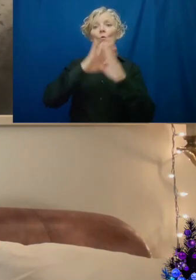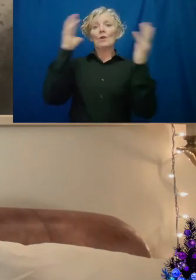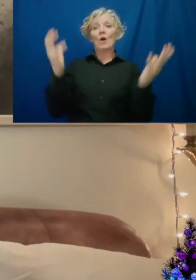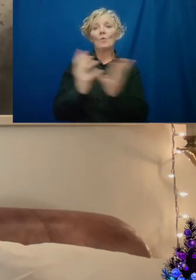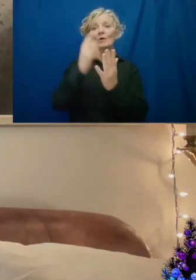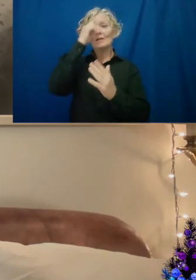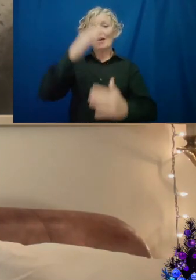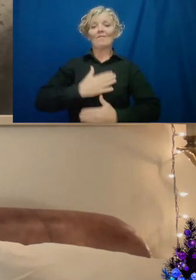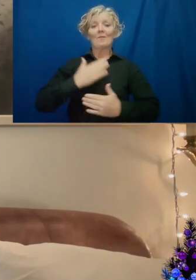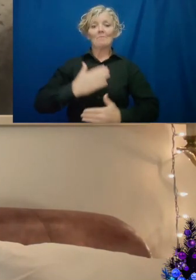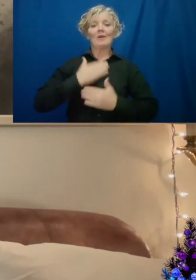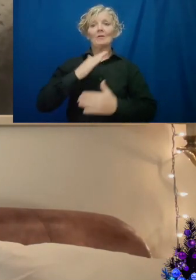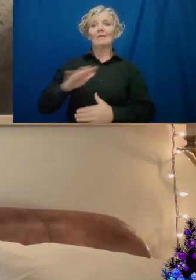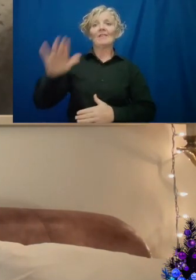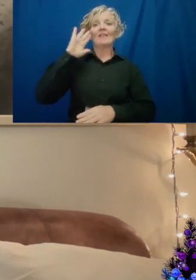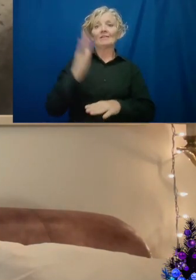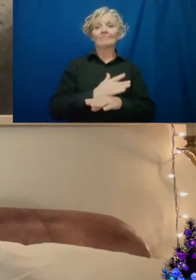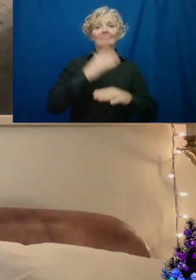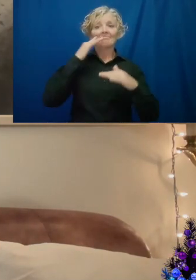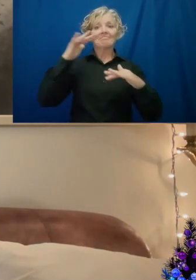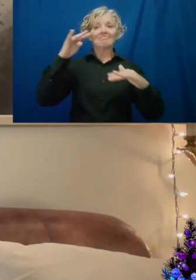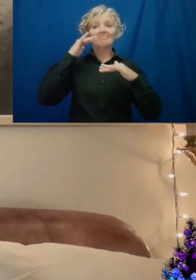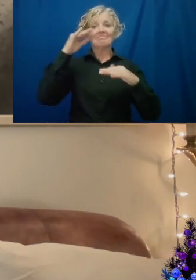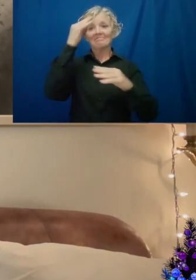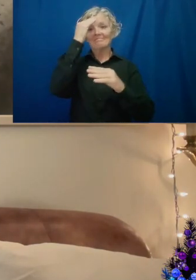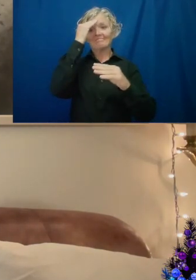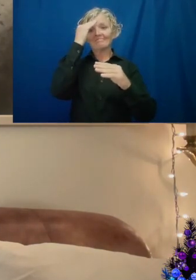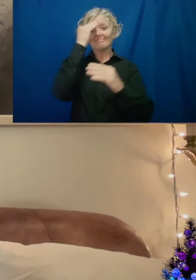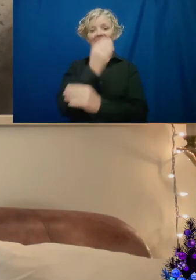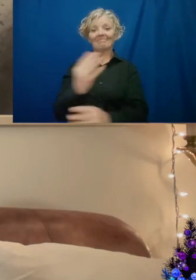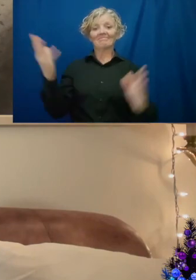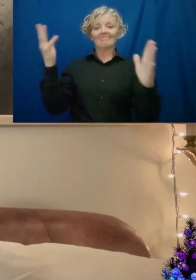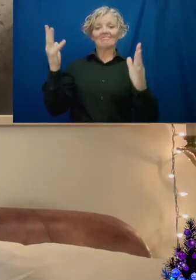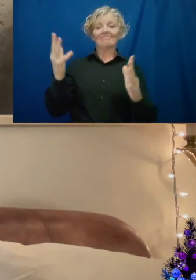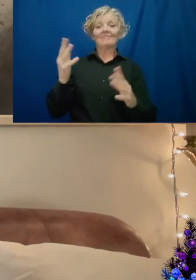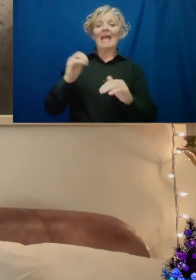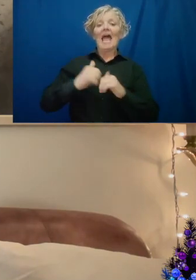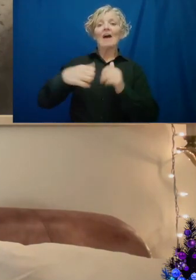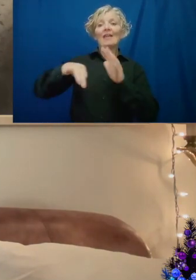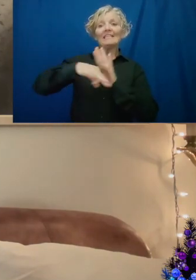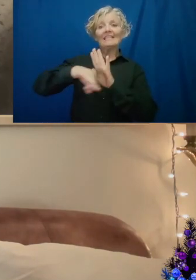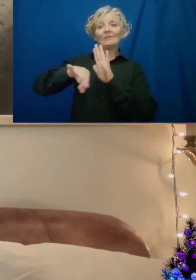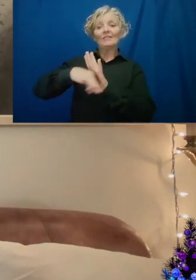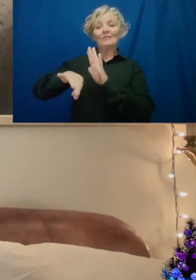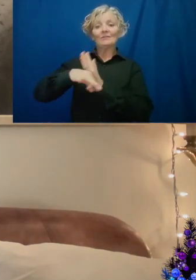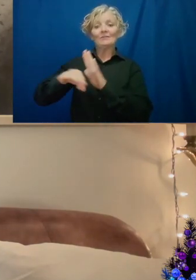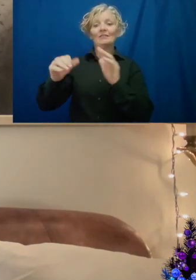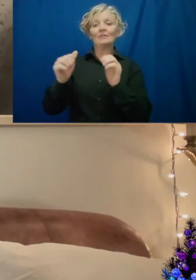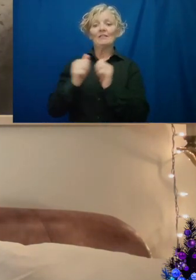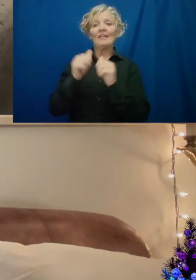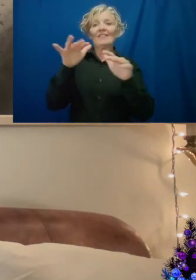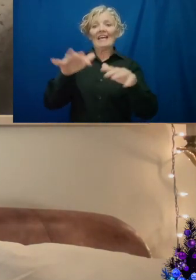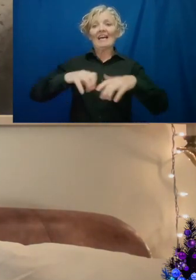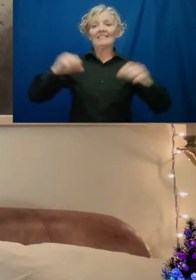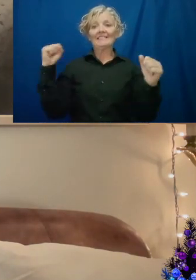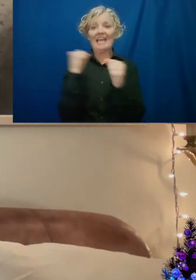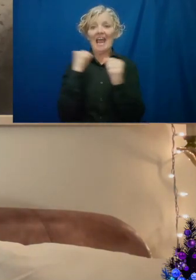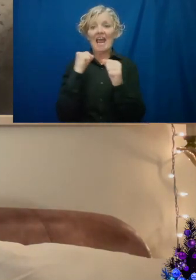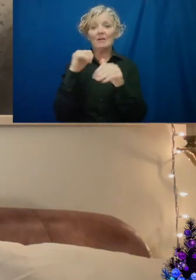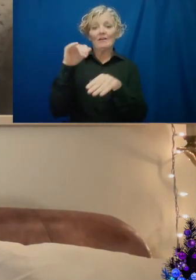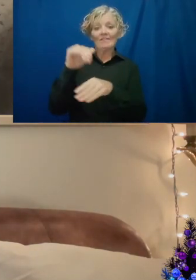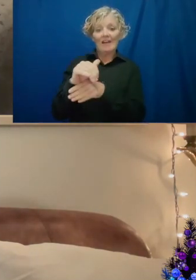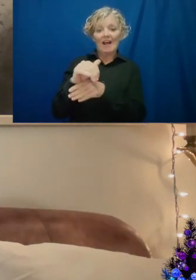How they tinkle, tinkle, tinkle in the icy air of night. while the stars that oversprinkle all